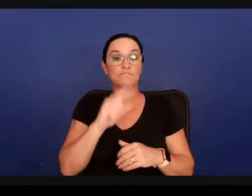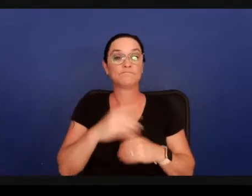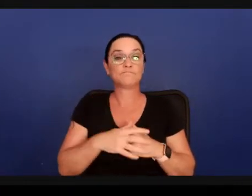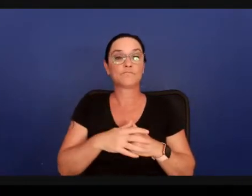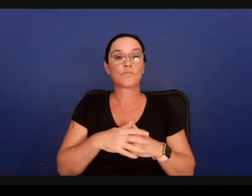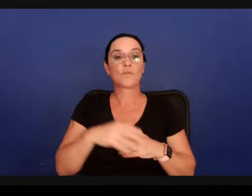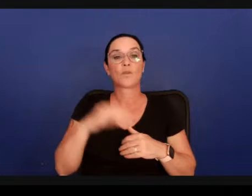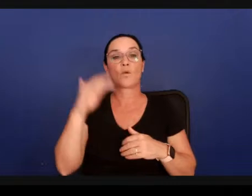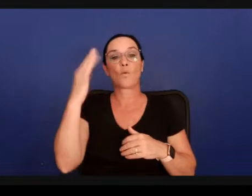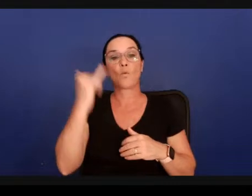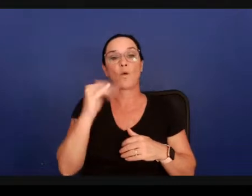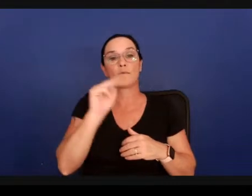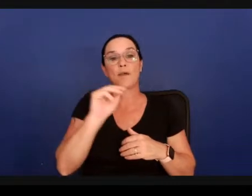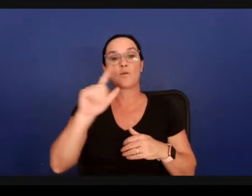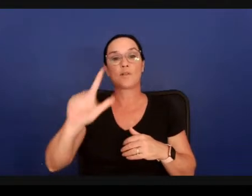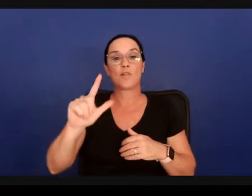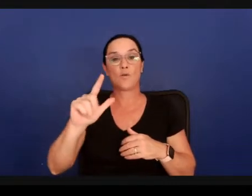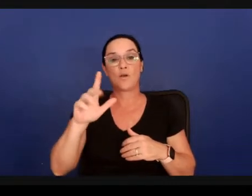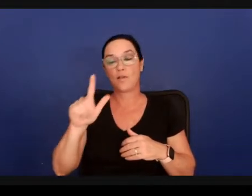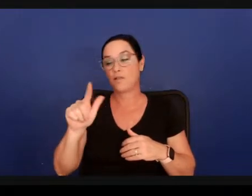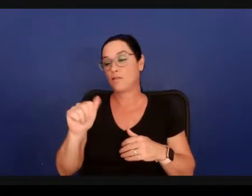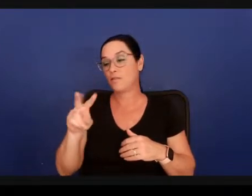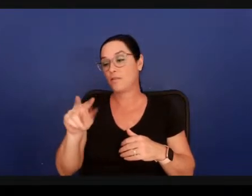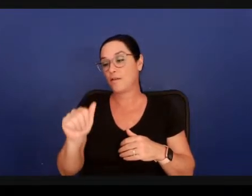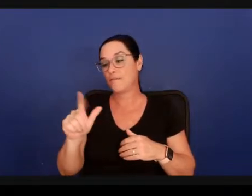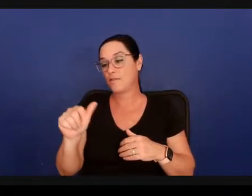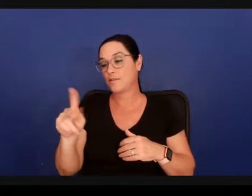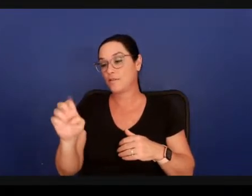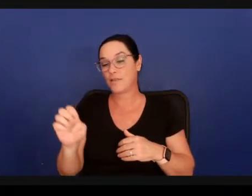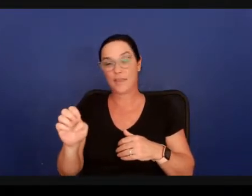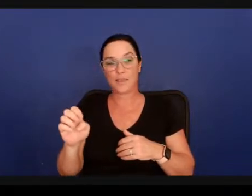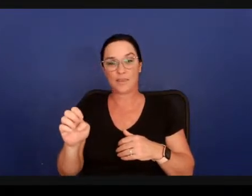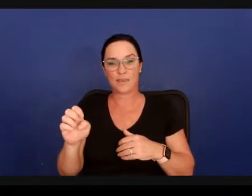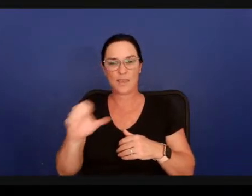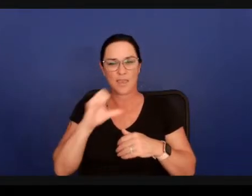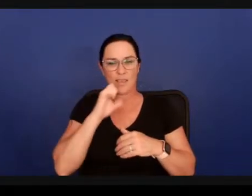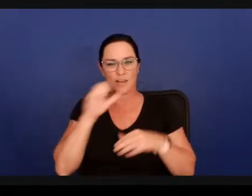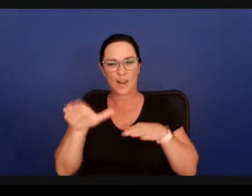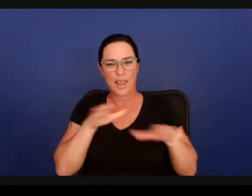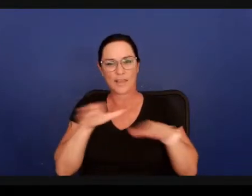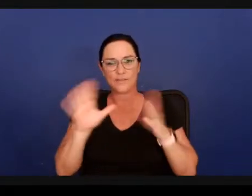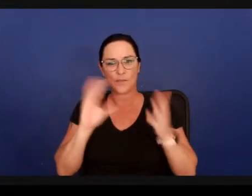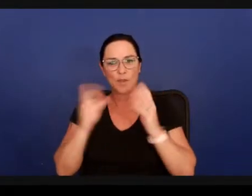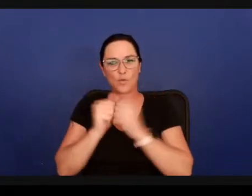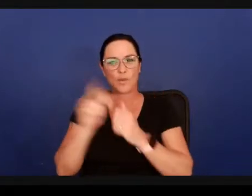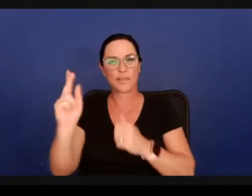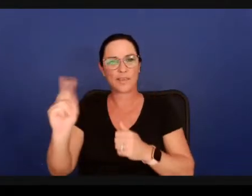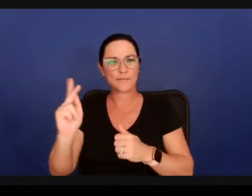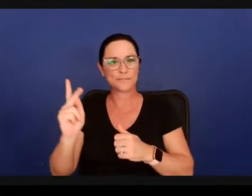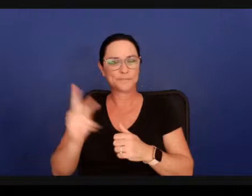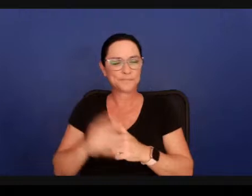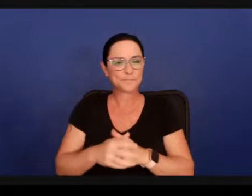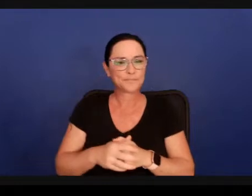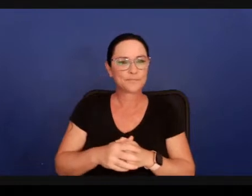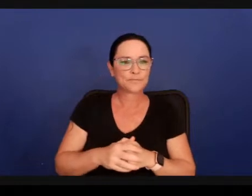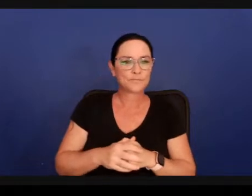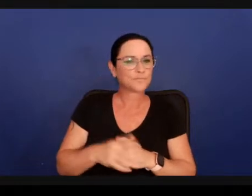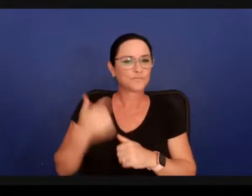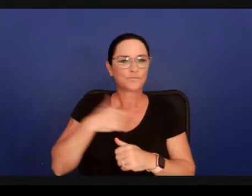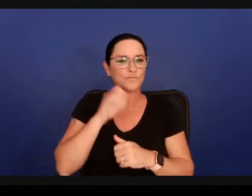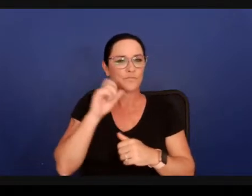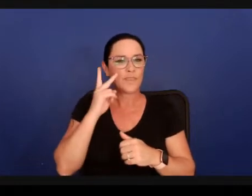versus Kilauea? I think that's like, why does Kilauea have lava lakes, but we don't see those on Mauna Loa, or we haven't in our lifetimes at